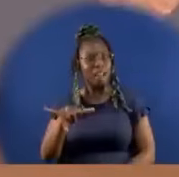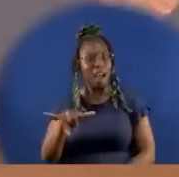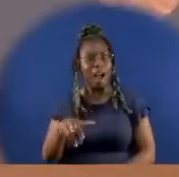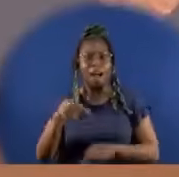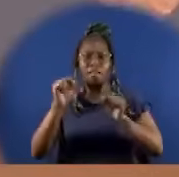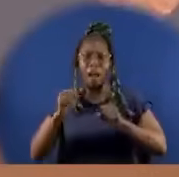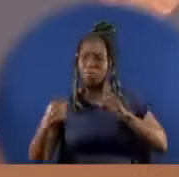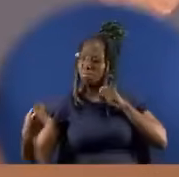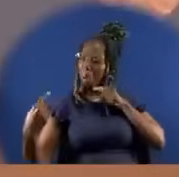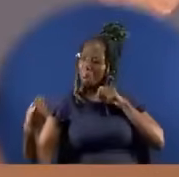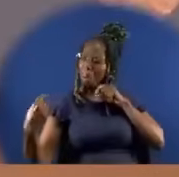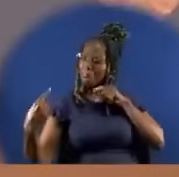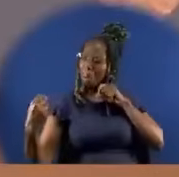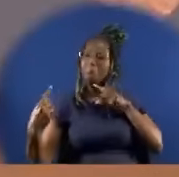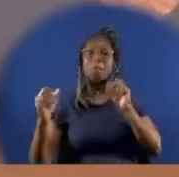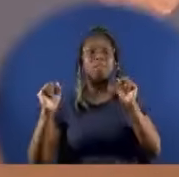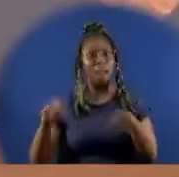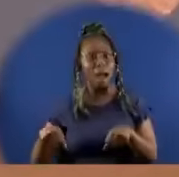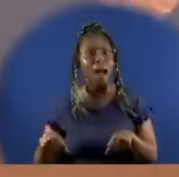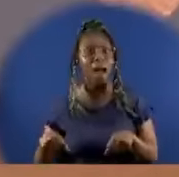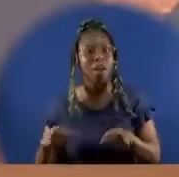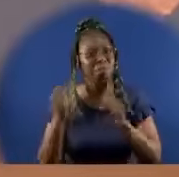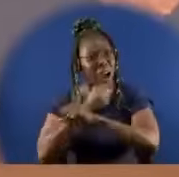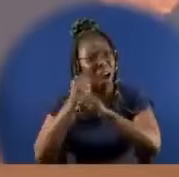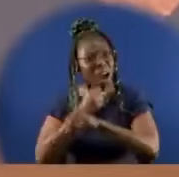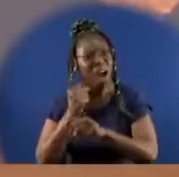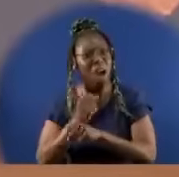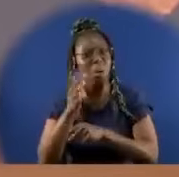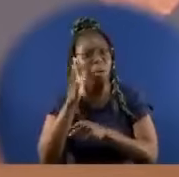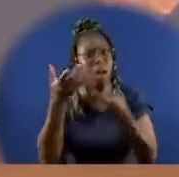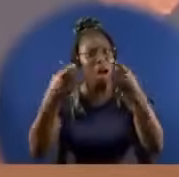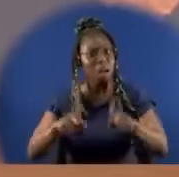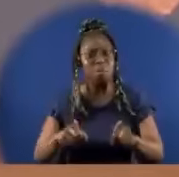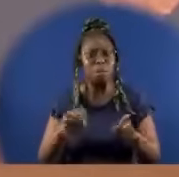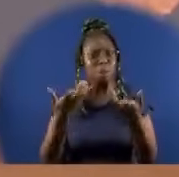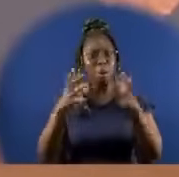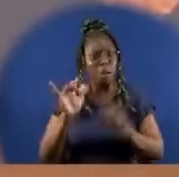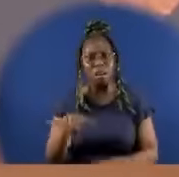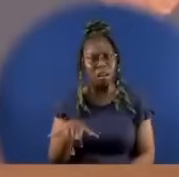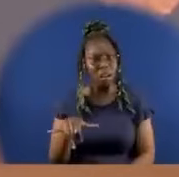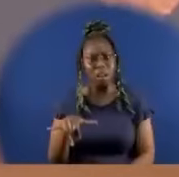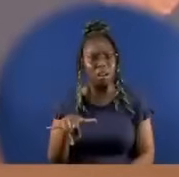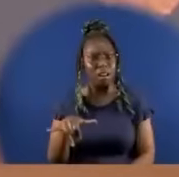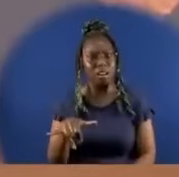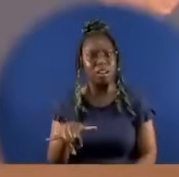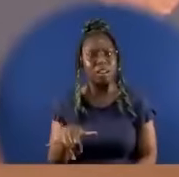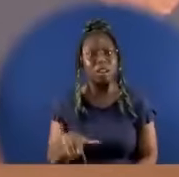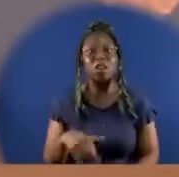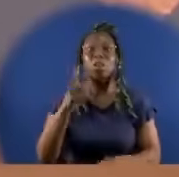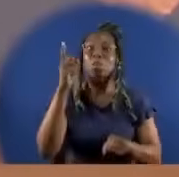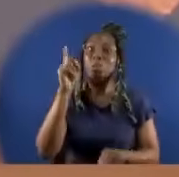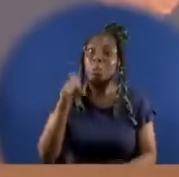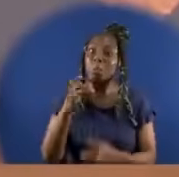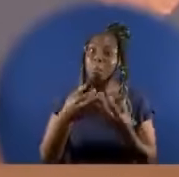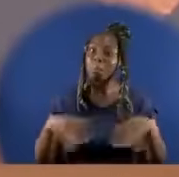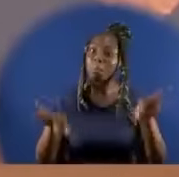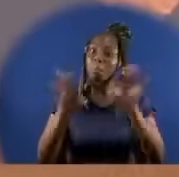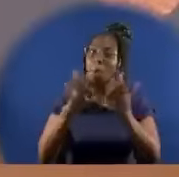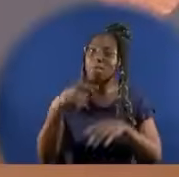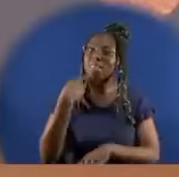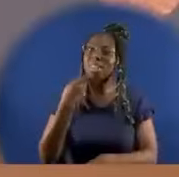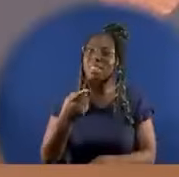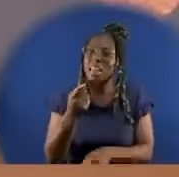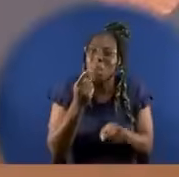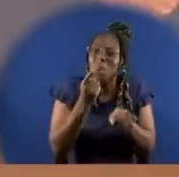Be some furniture moving up in there. You got to be real careful to say the right thing in the right way at the right time